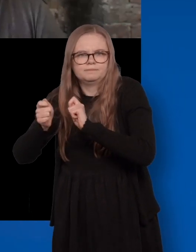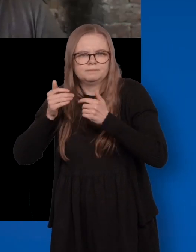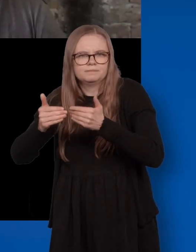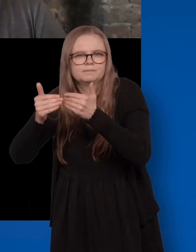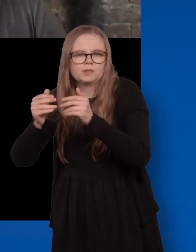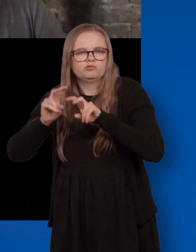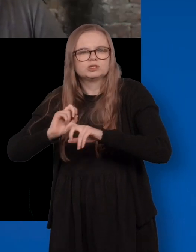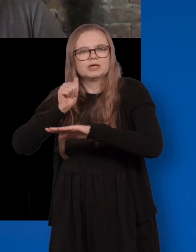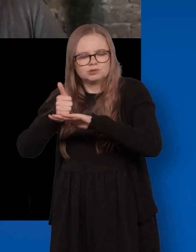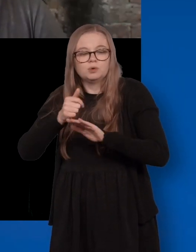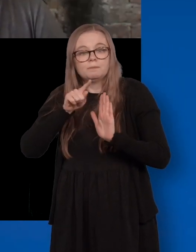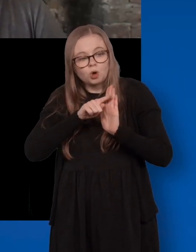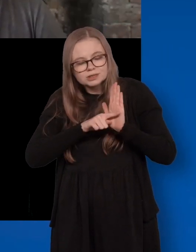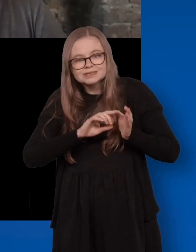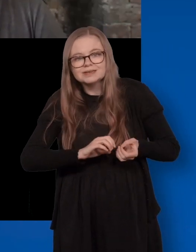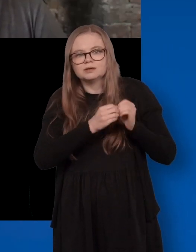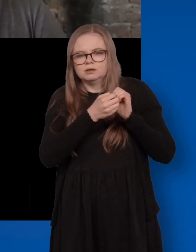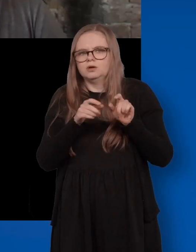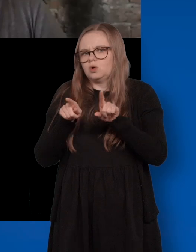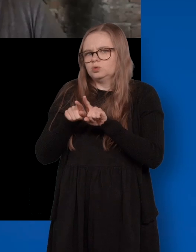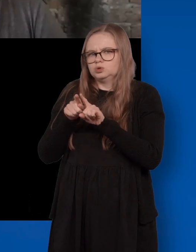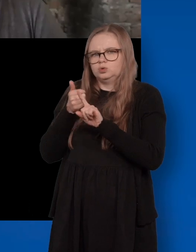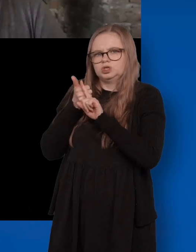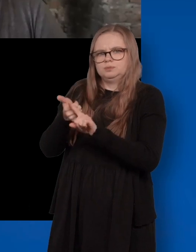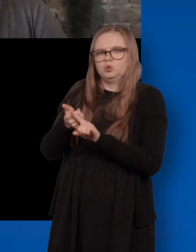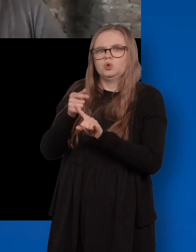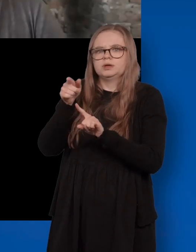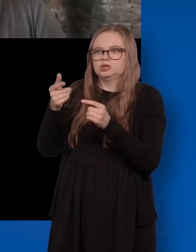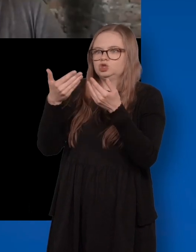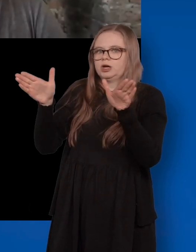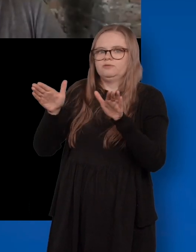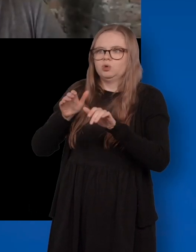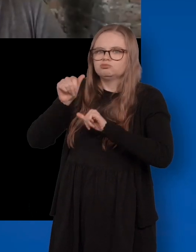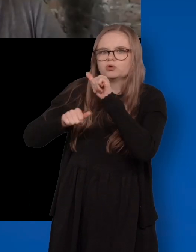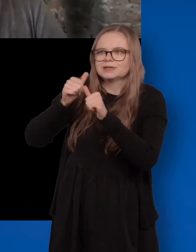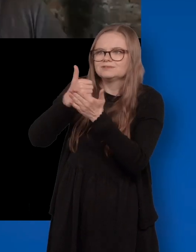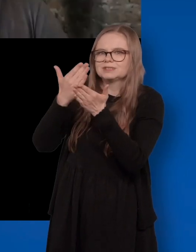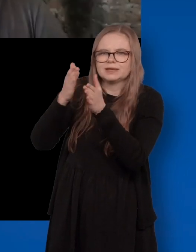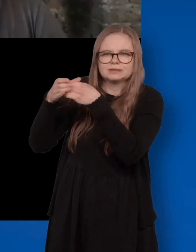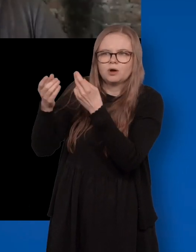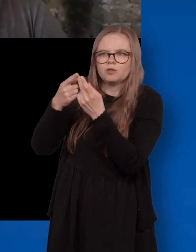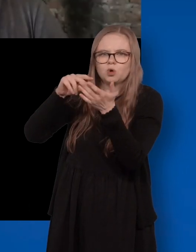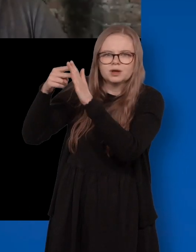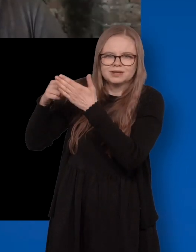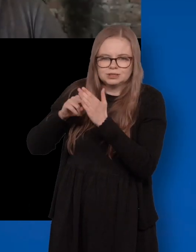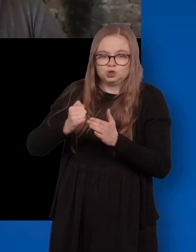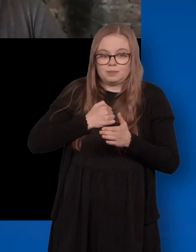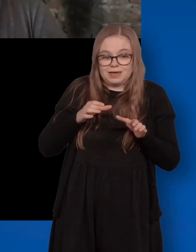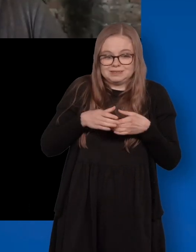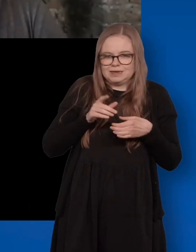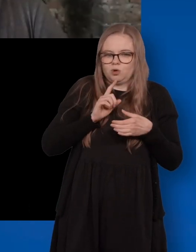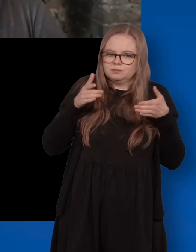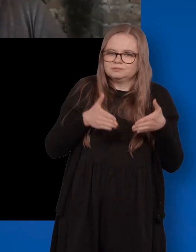produce policy. We also support our sort of the general progressive sector, other organizations. In particular, my team, the data